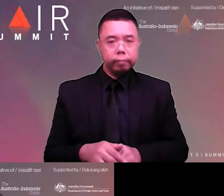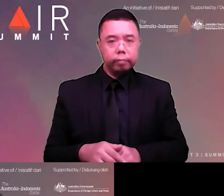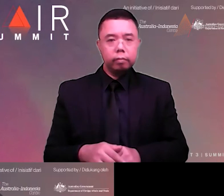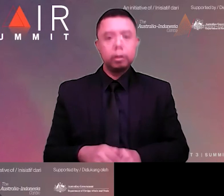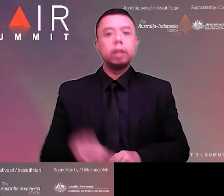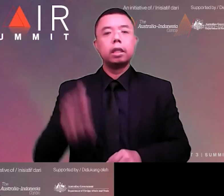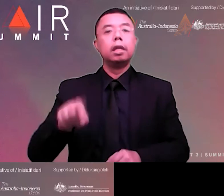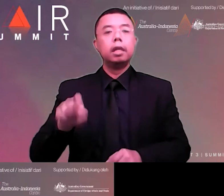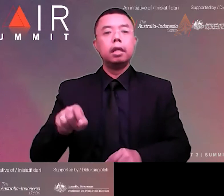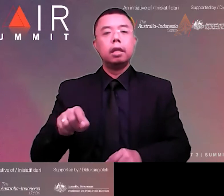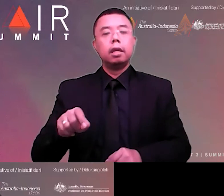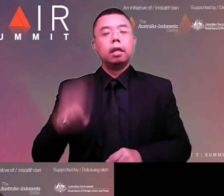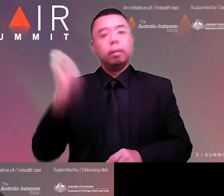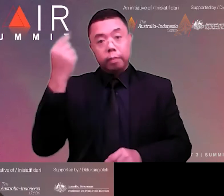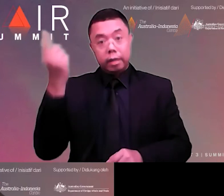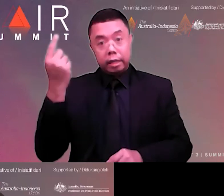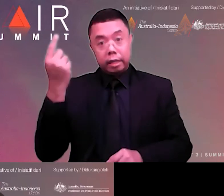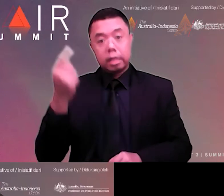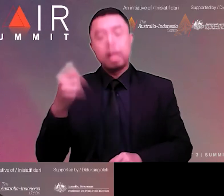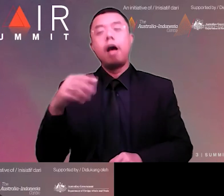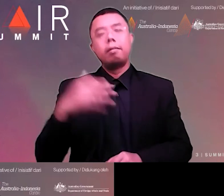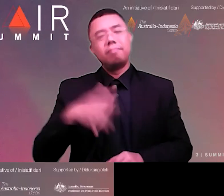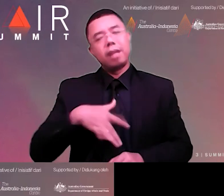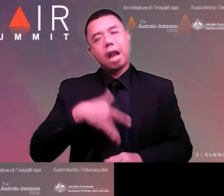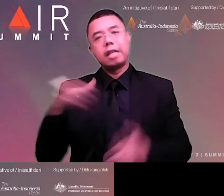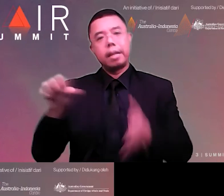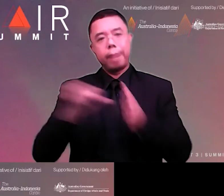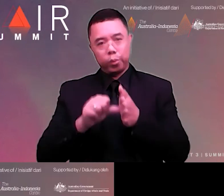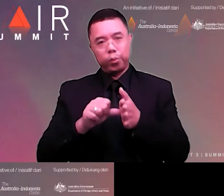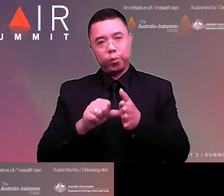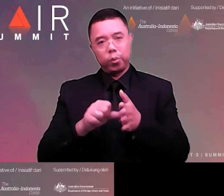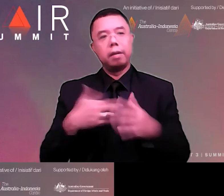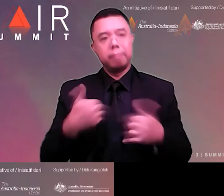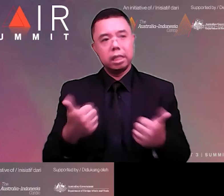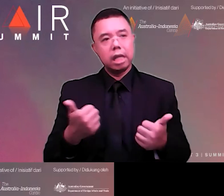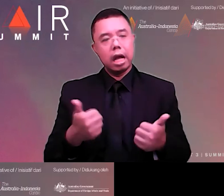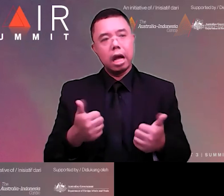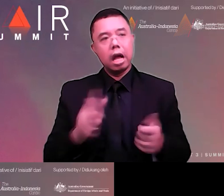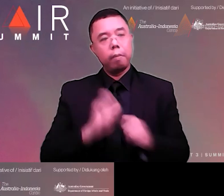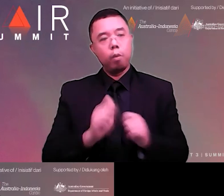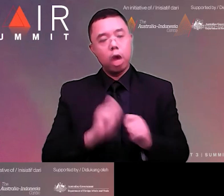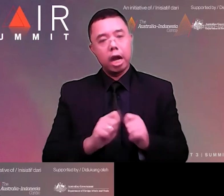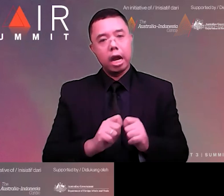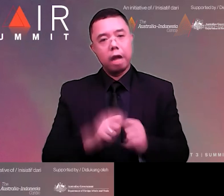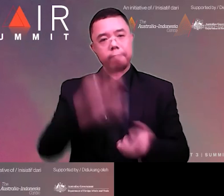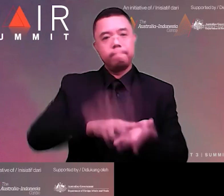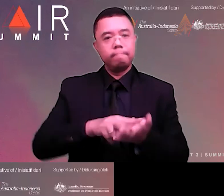make targeting of restrictions more effective. We were able, for example, the government